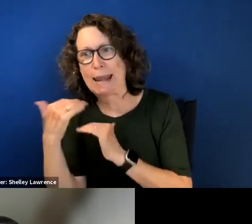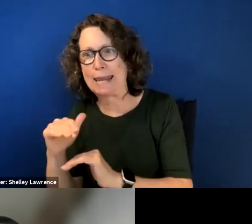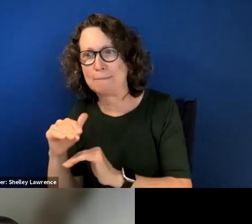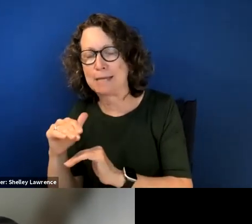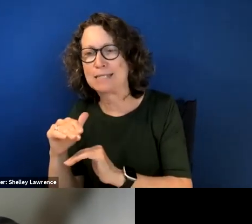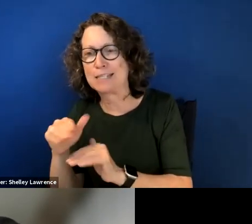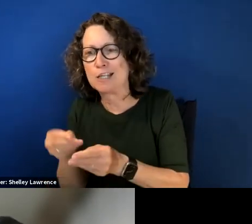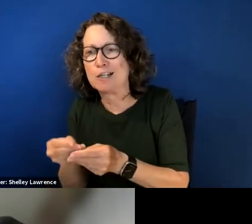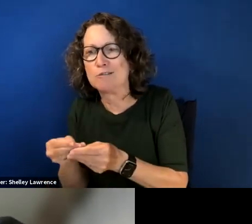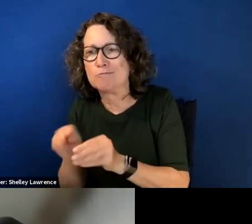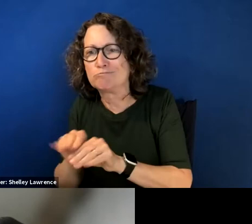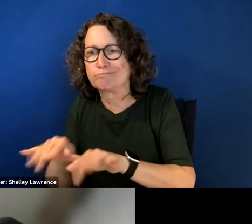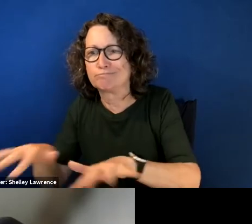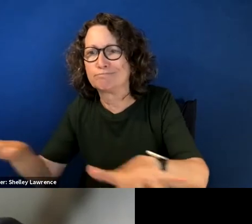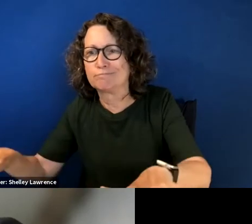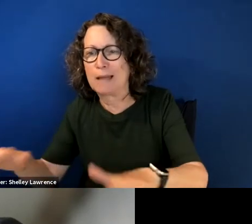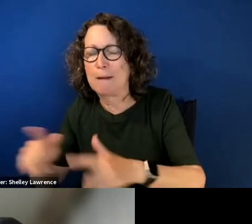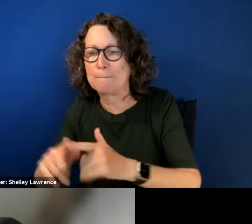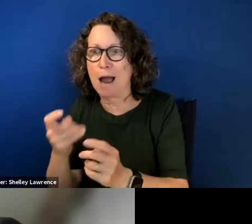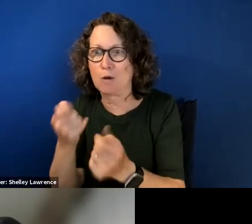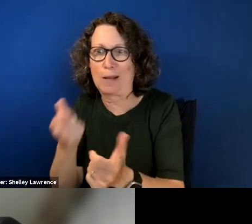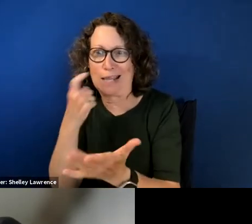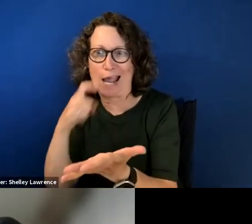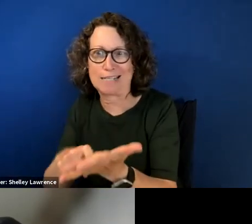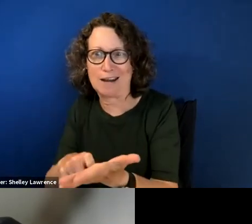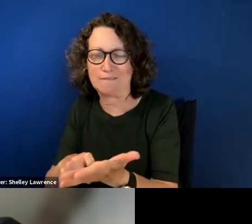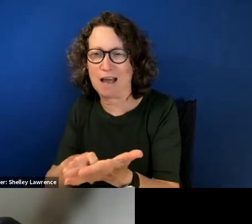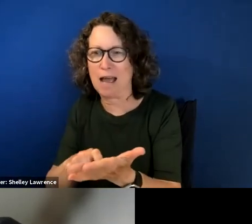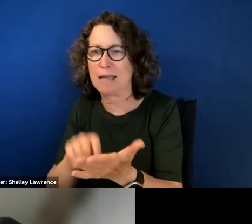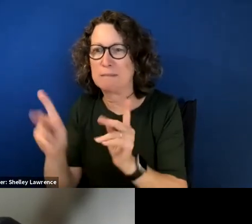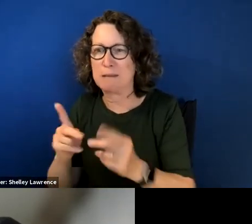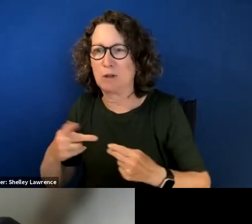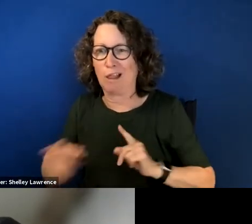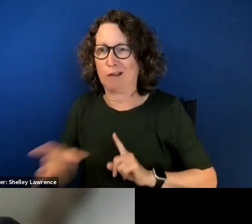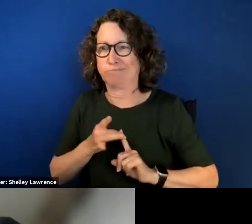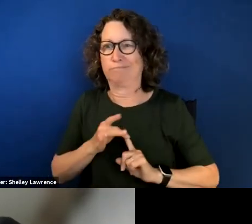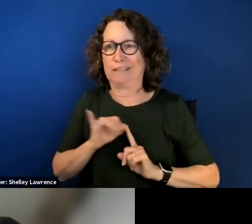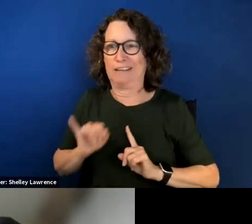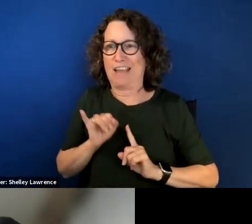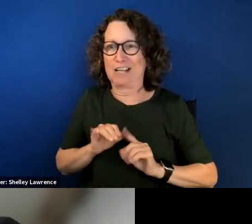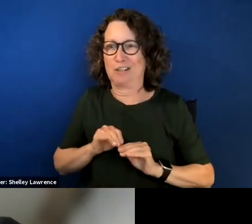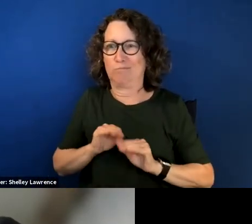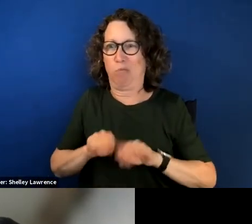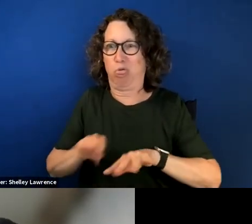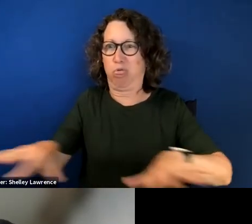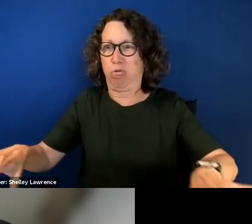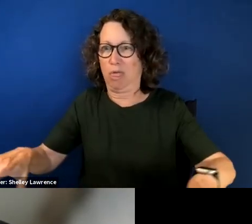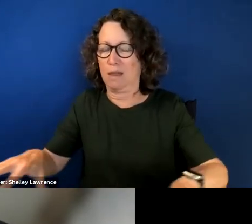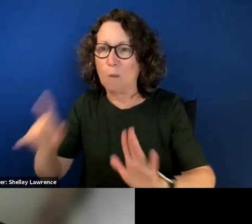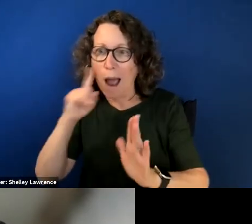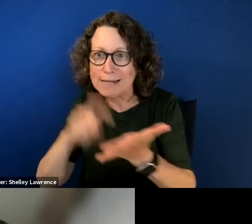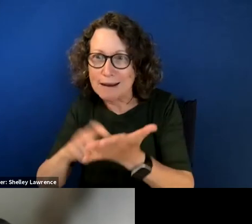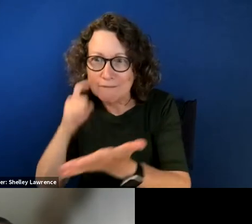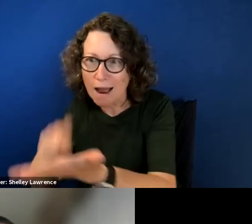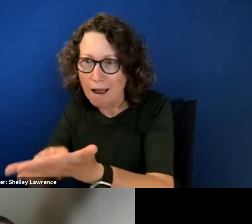can limit transmission by more rapidly identifying infectious persons on campus.